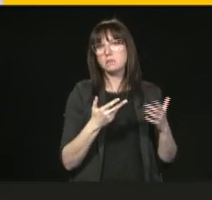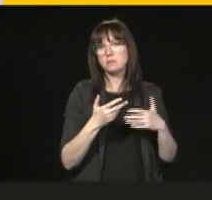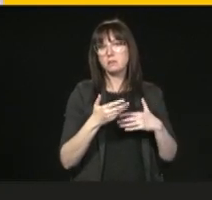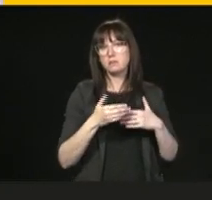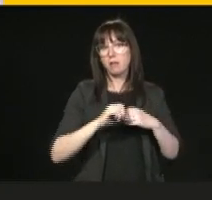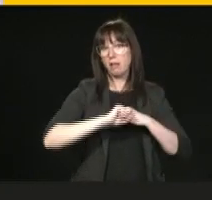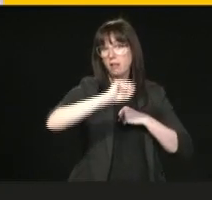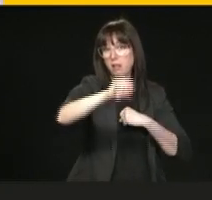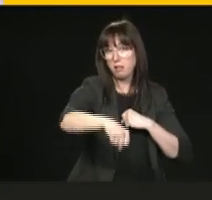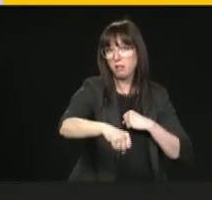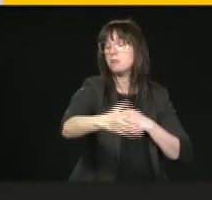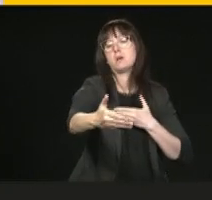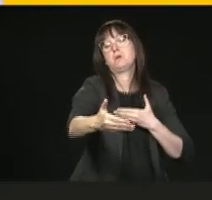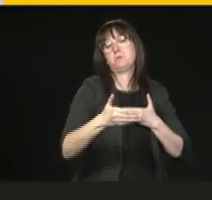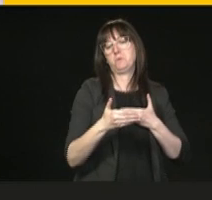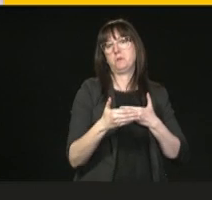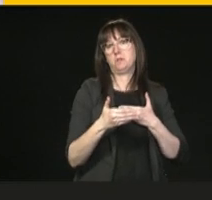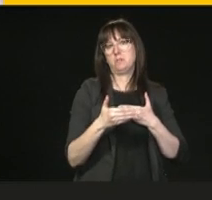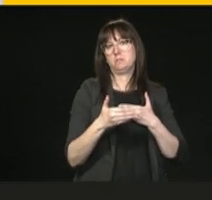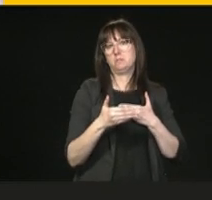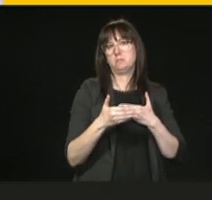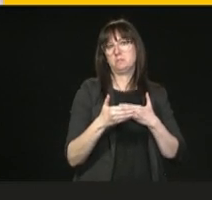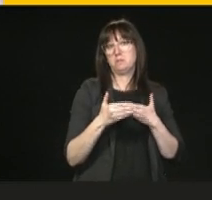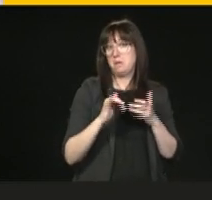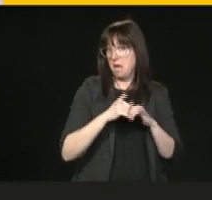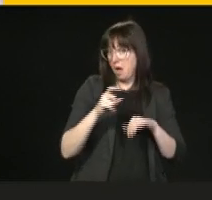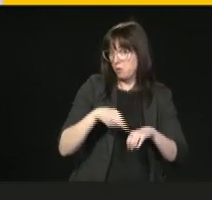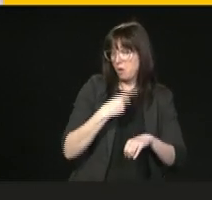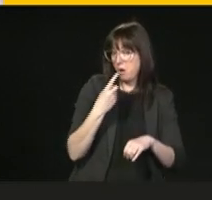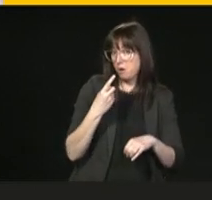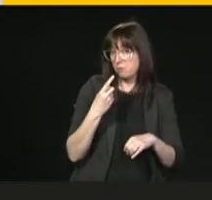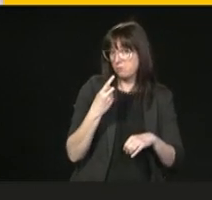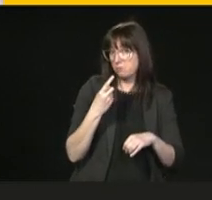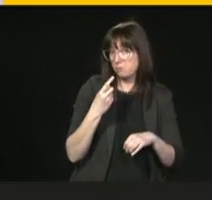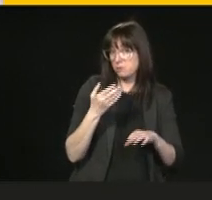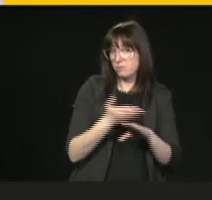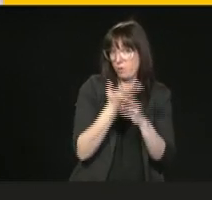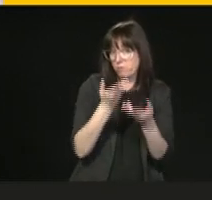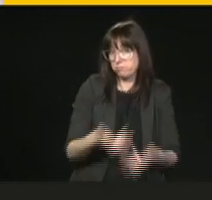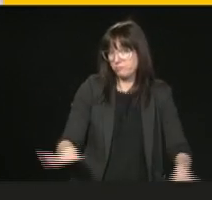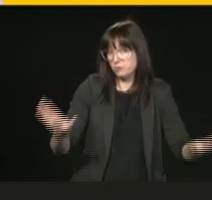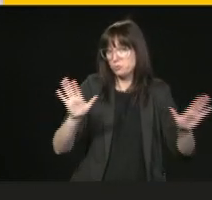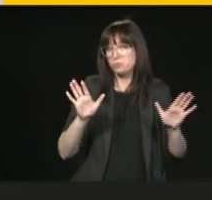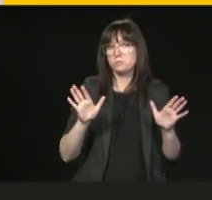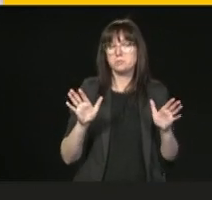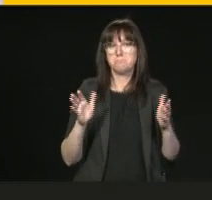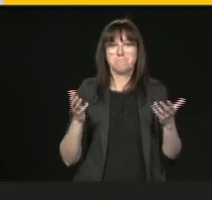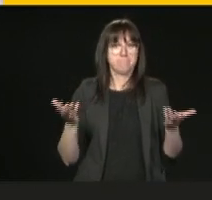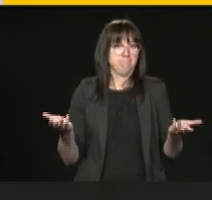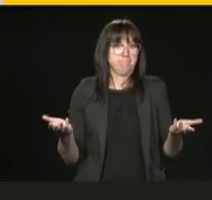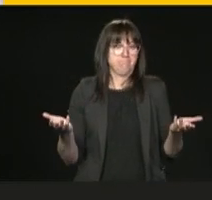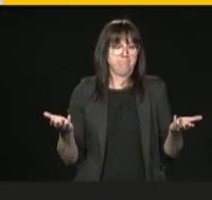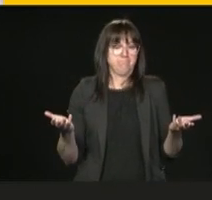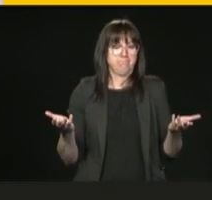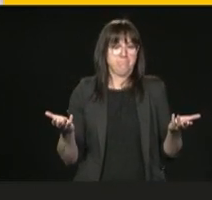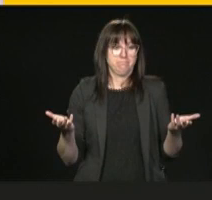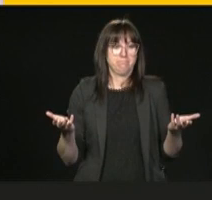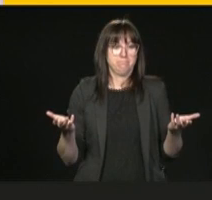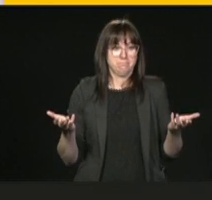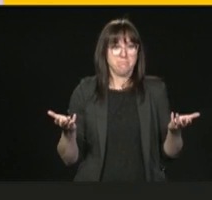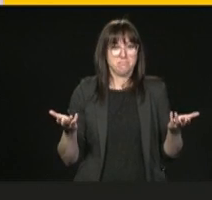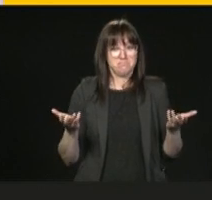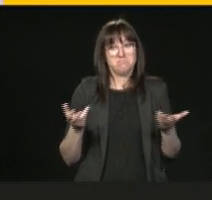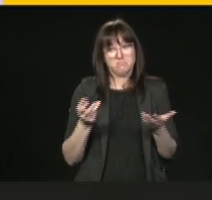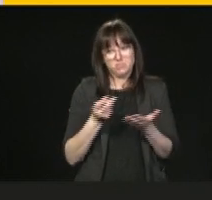more quickly. Now, what will it look like? How long will it last? We know we're